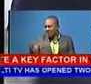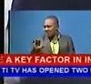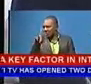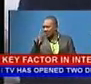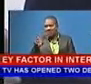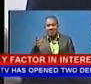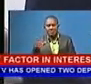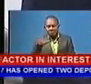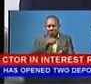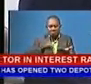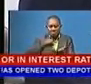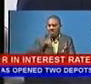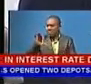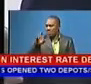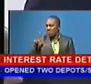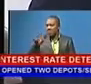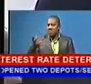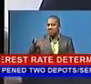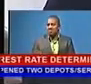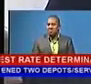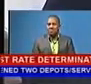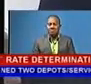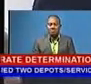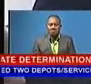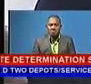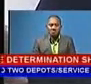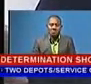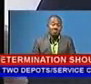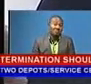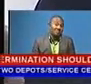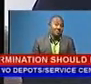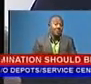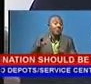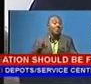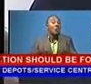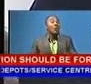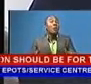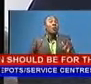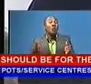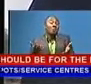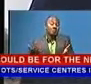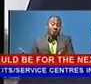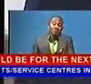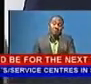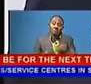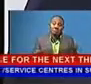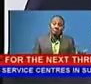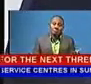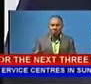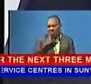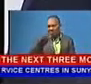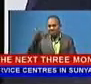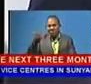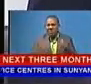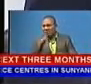on. If we just assist in the court, and the rules also permit it, but if the court does